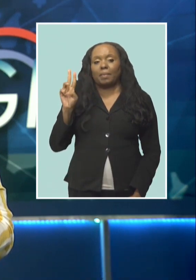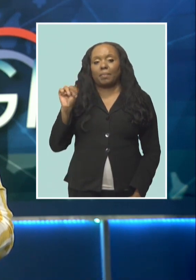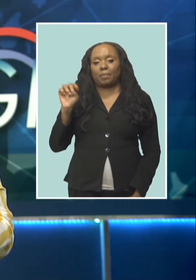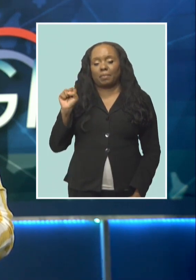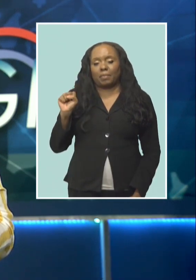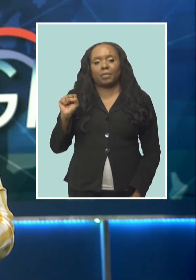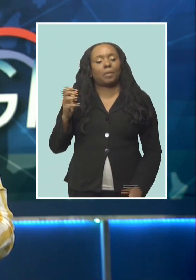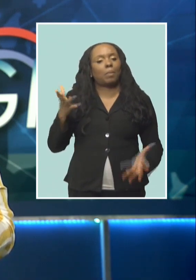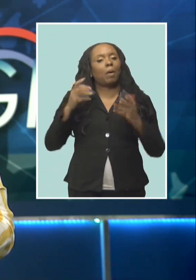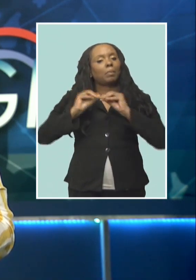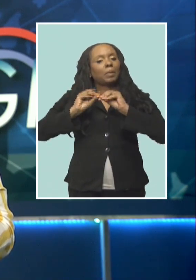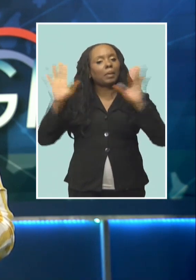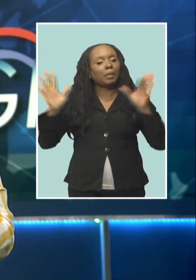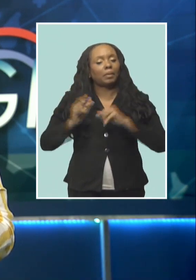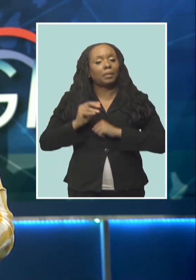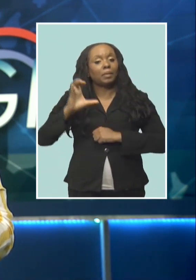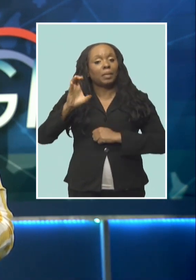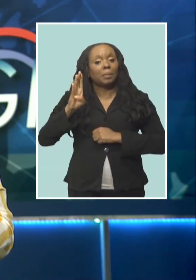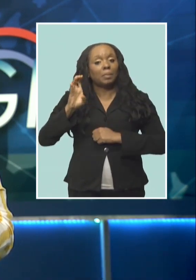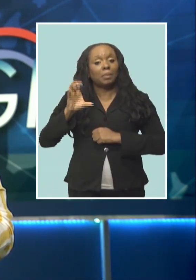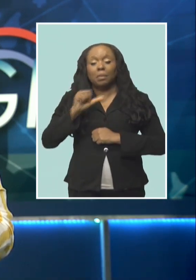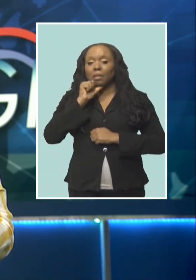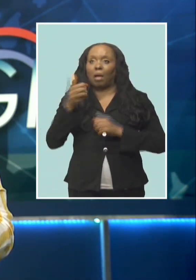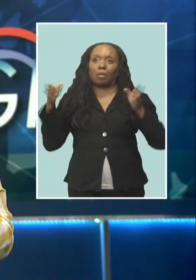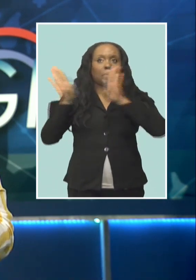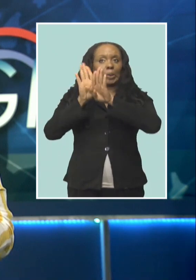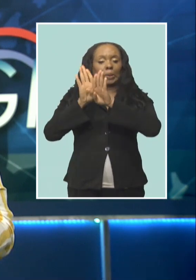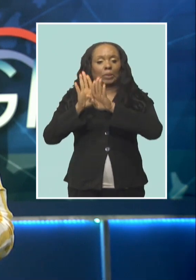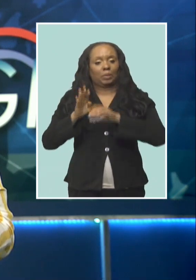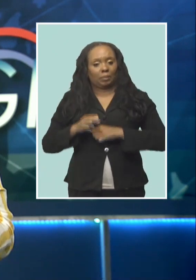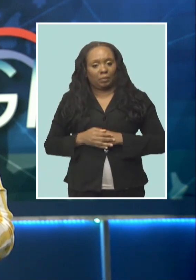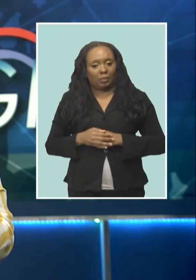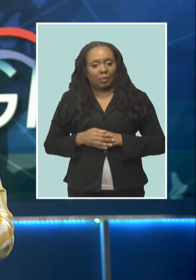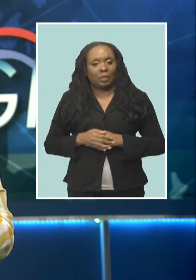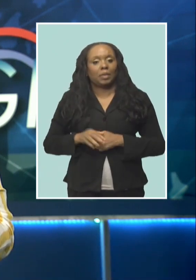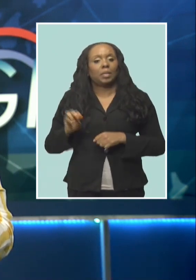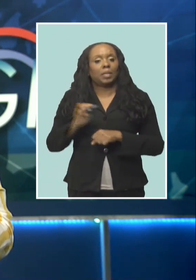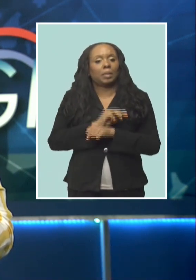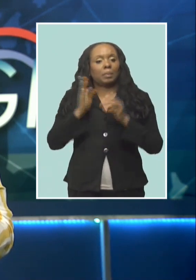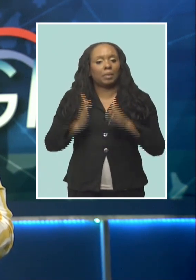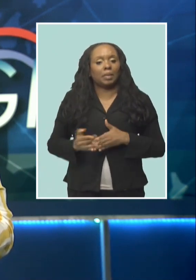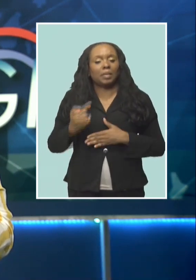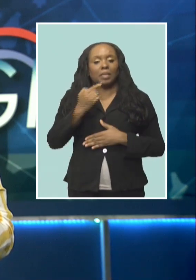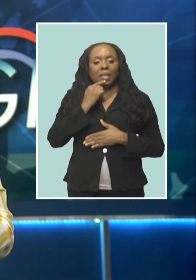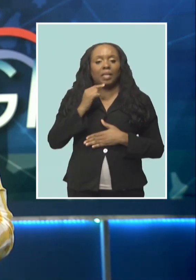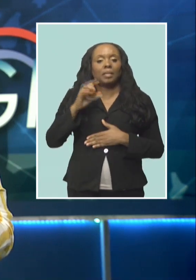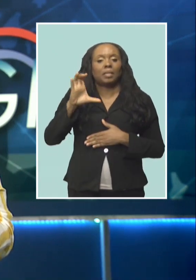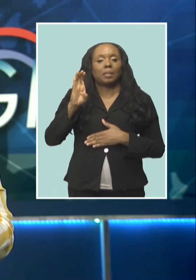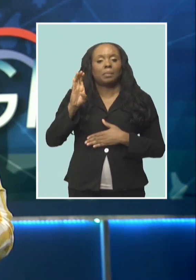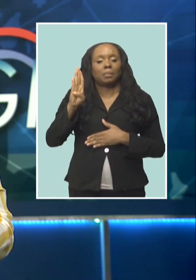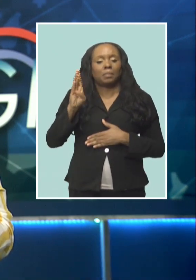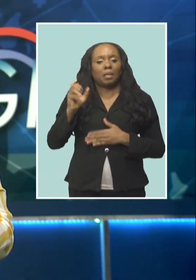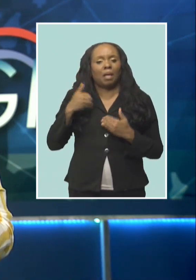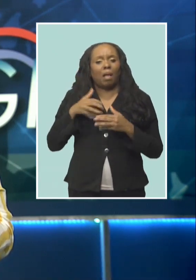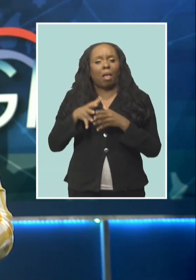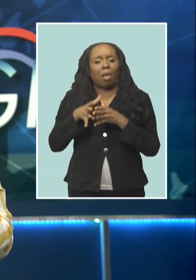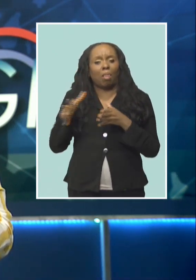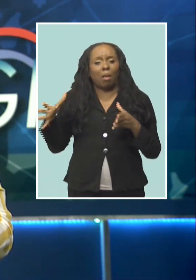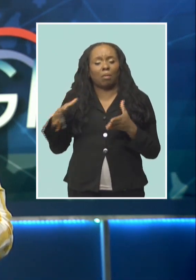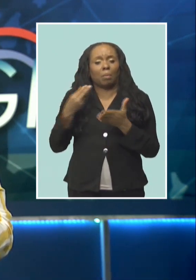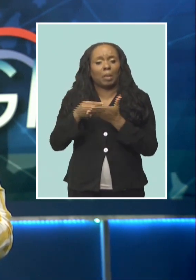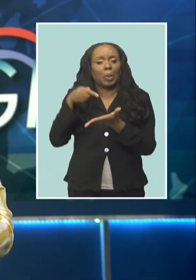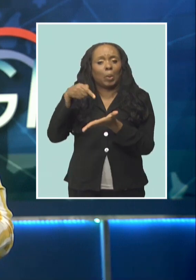is making it clear that the Caribbean Broadcasting Corporation is not shutting down. Minister Abrams says the